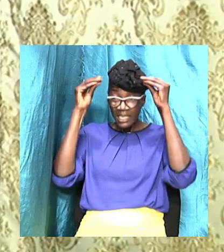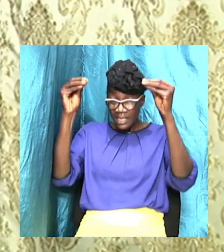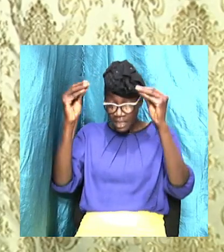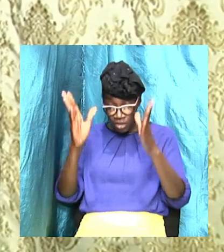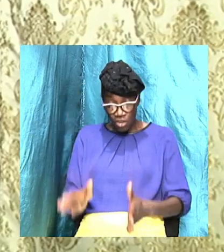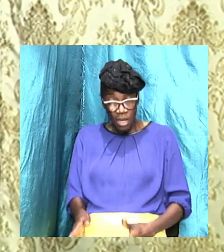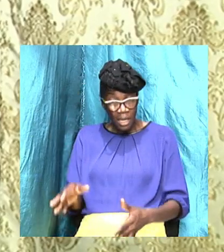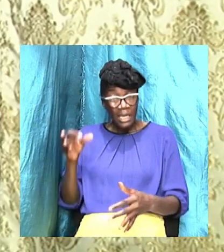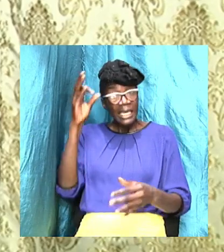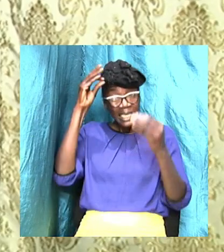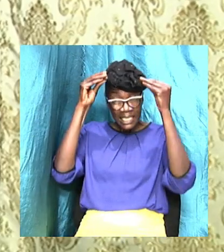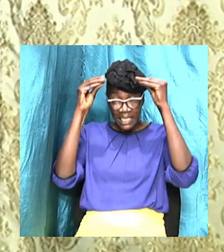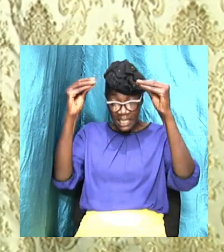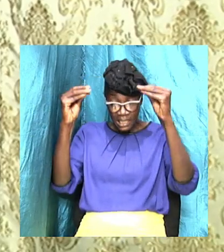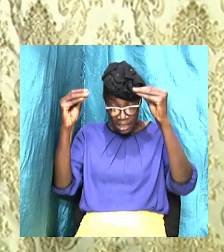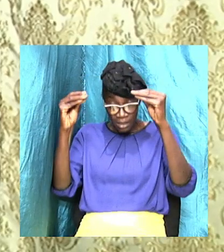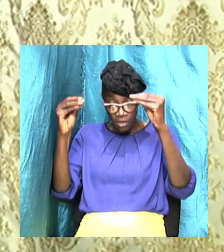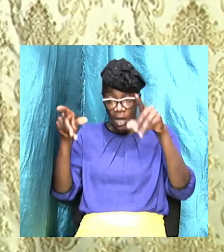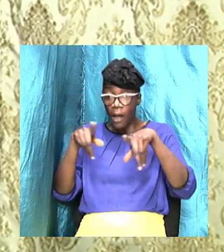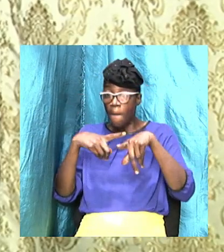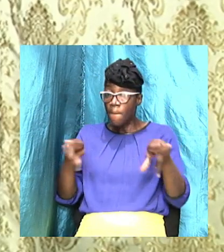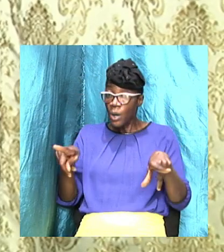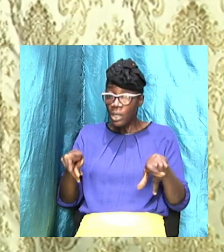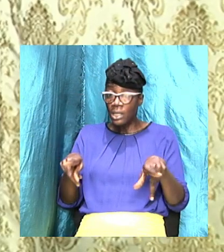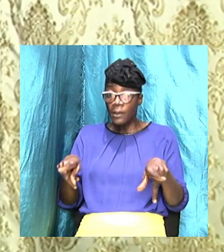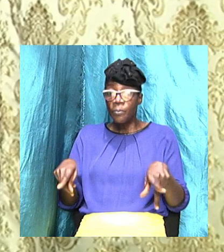teach. But as